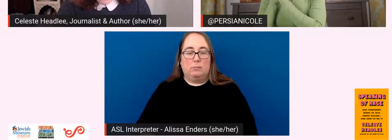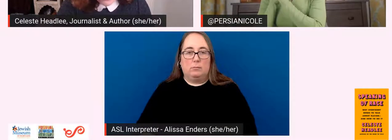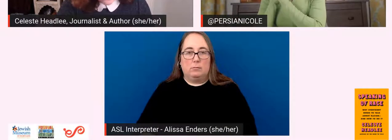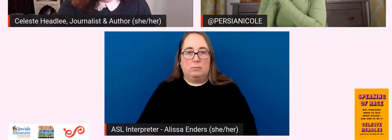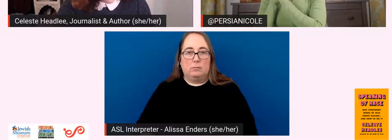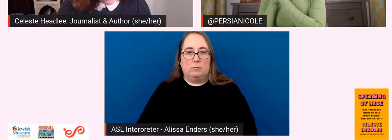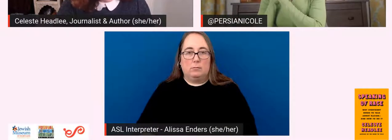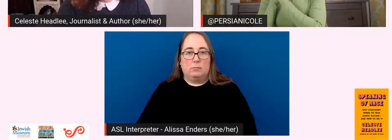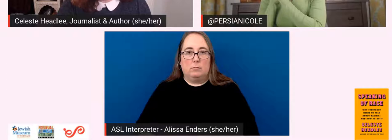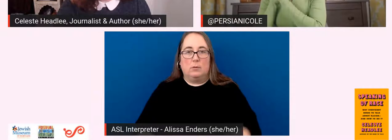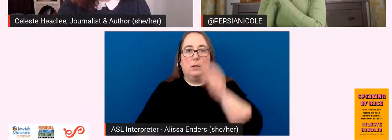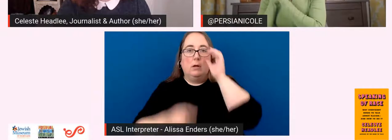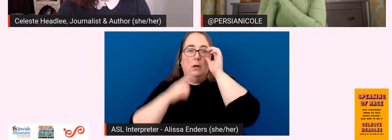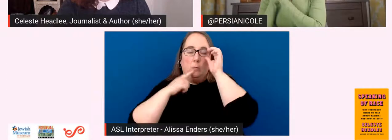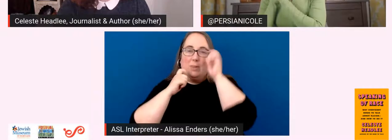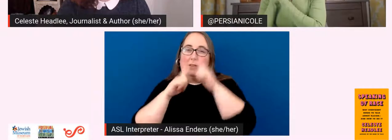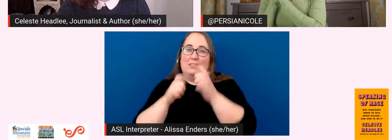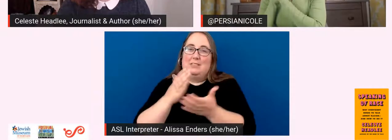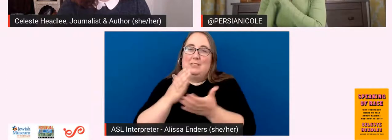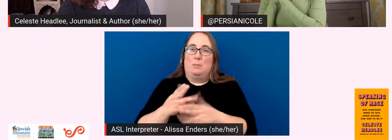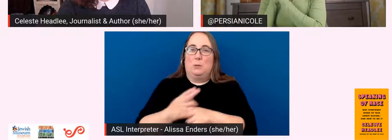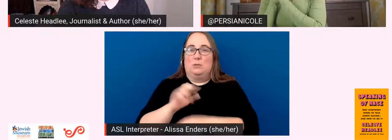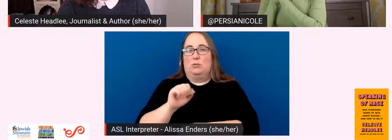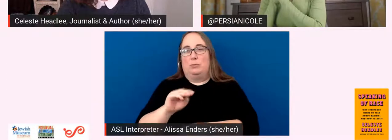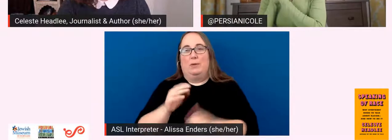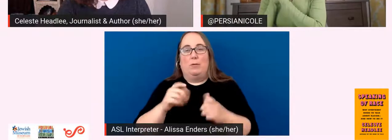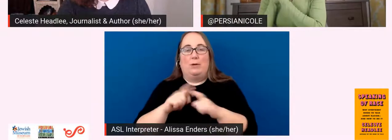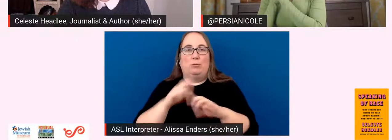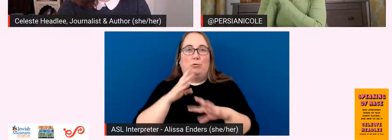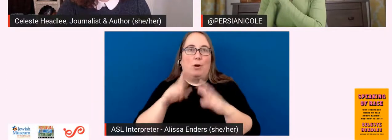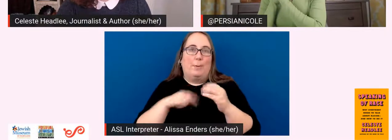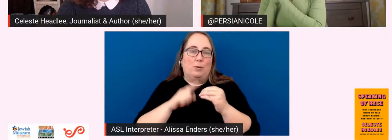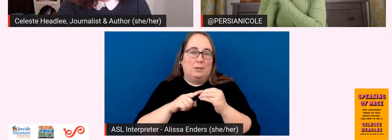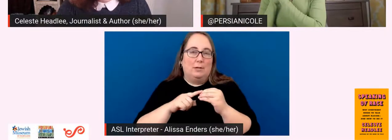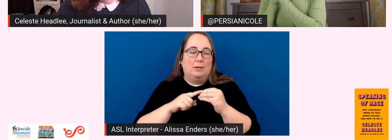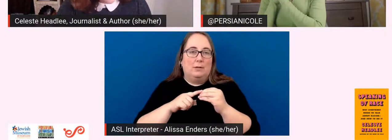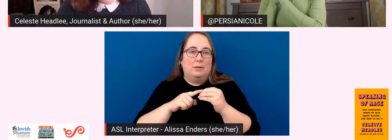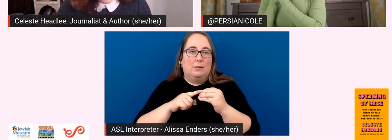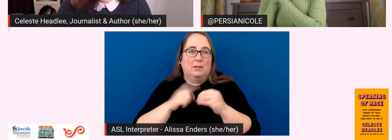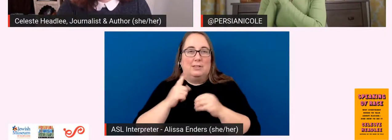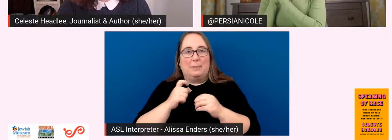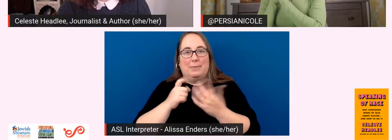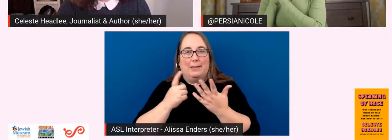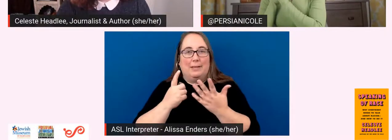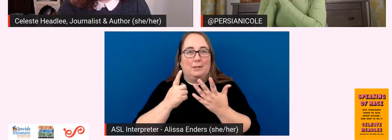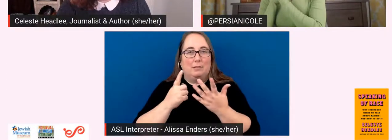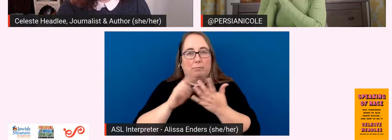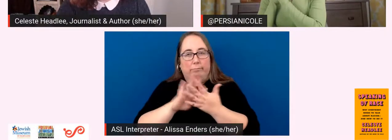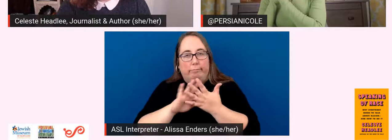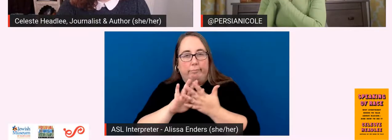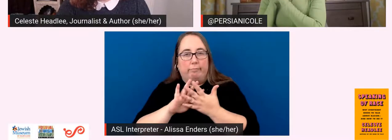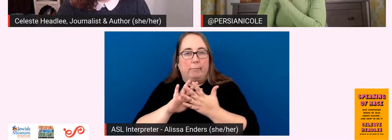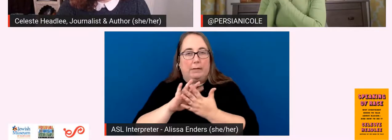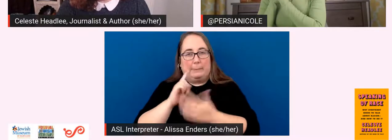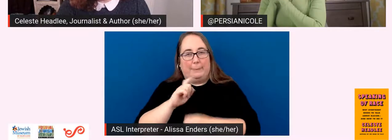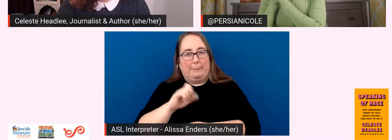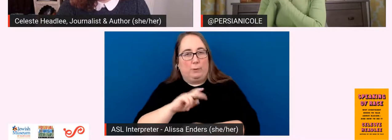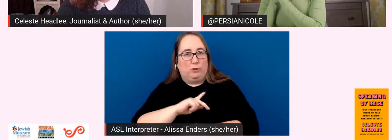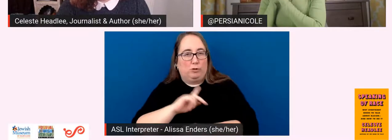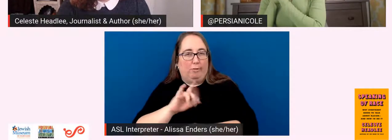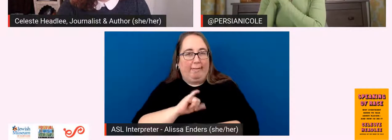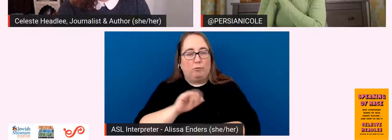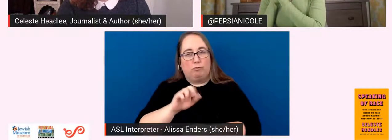you really have to stop using social media as a way to talk about something nuanced and personal like race and